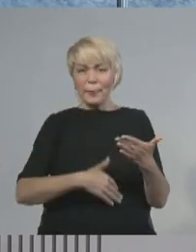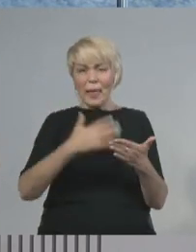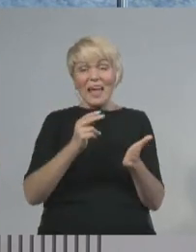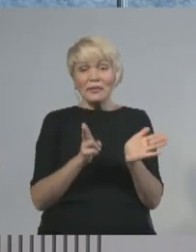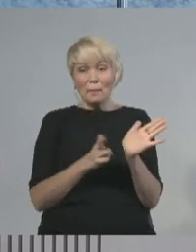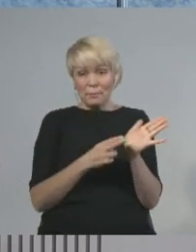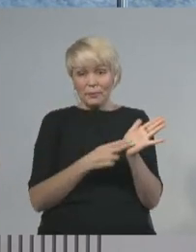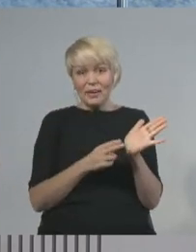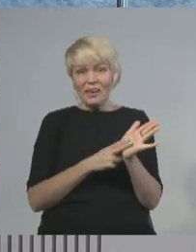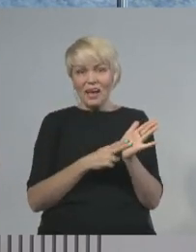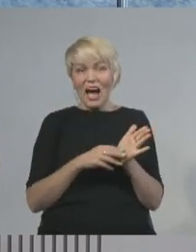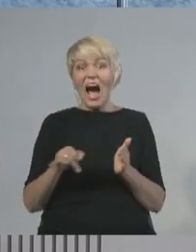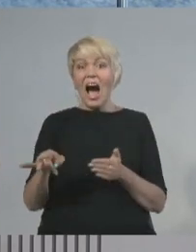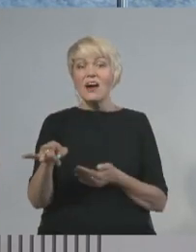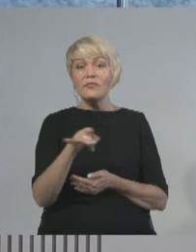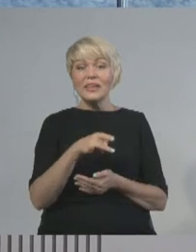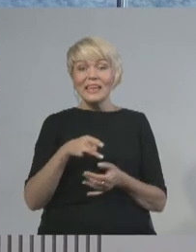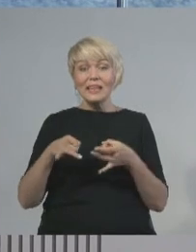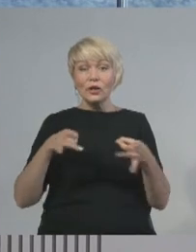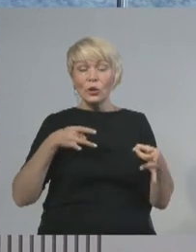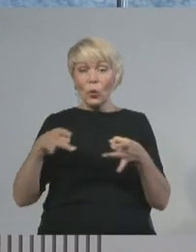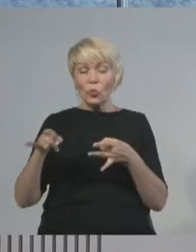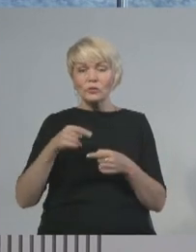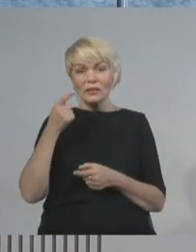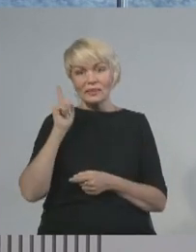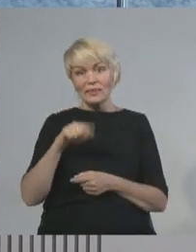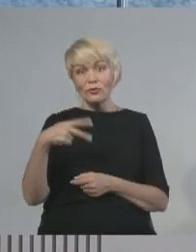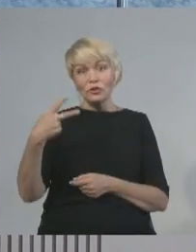this yes but there's a brand